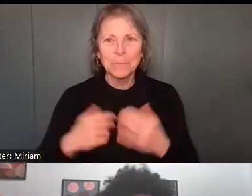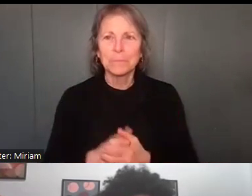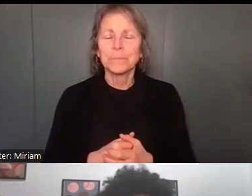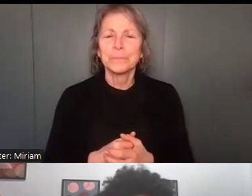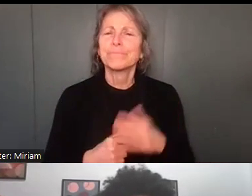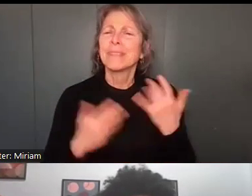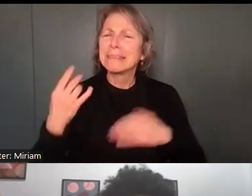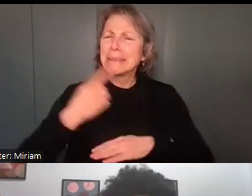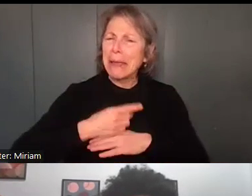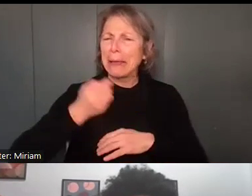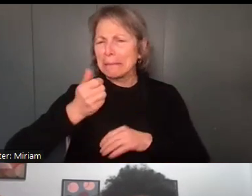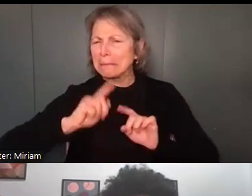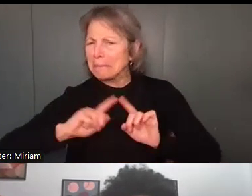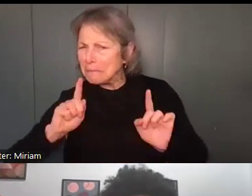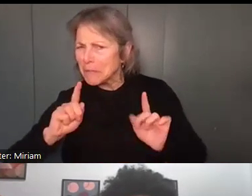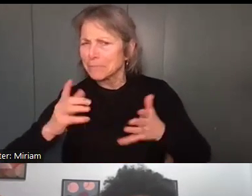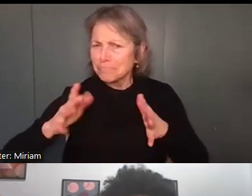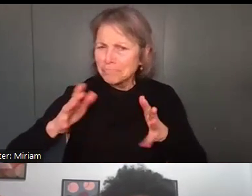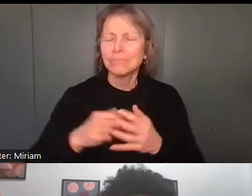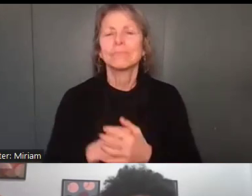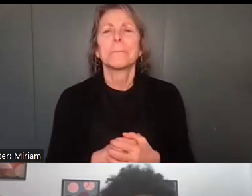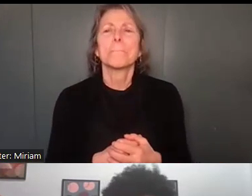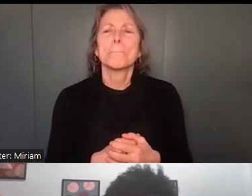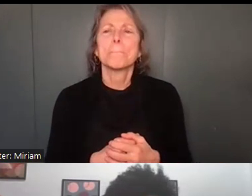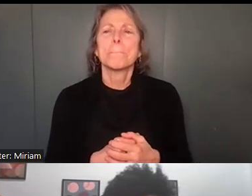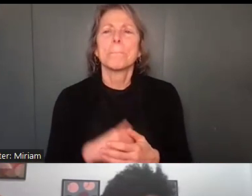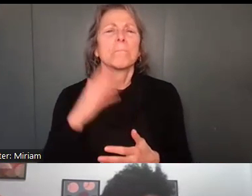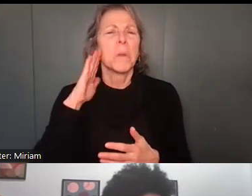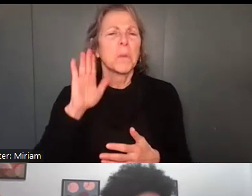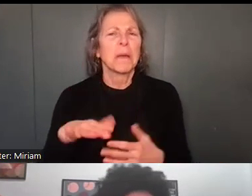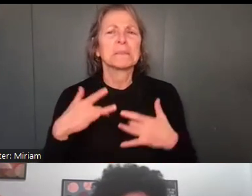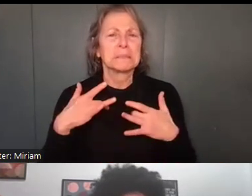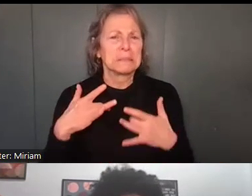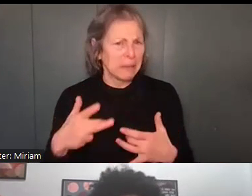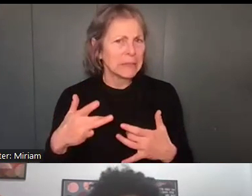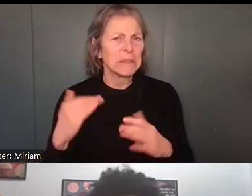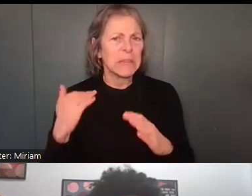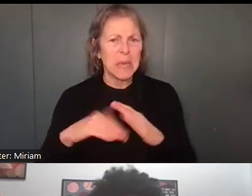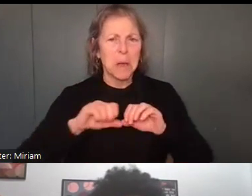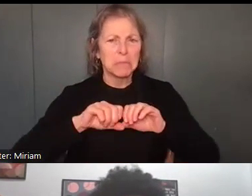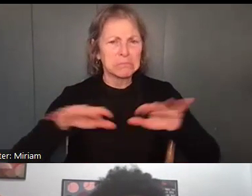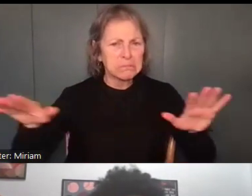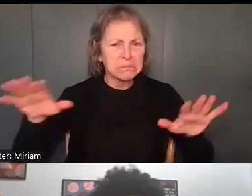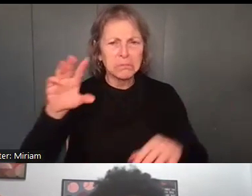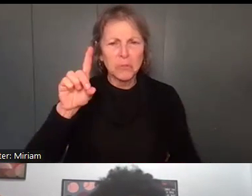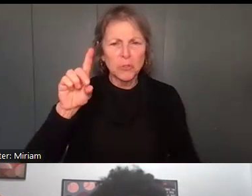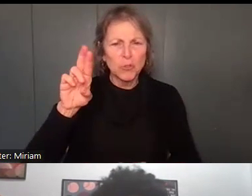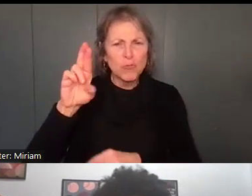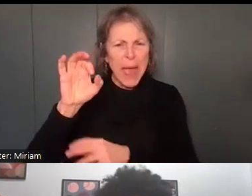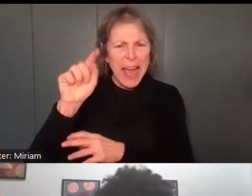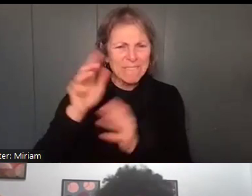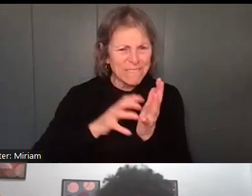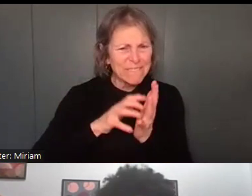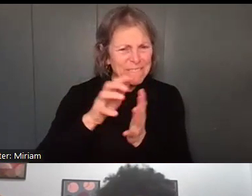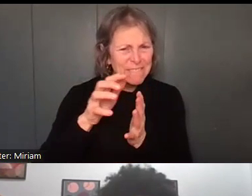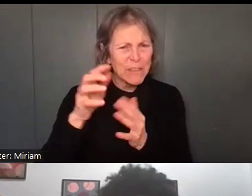a little bit different this time. And normally I email out any draft materials we have beforehand for